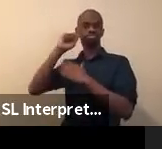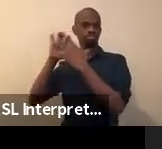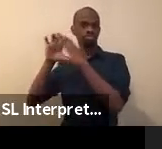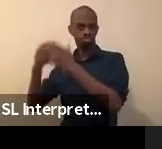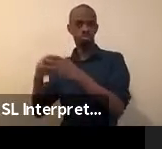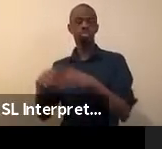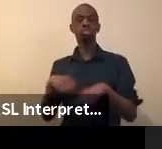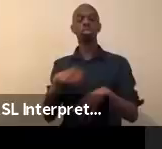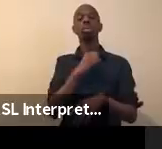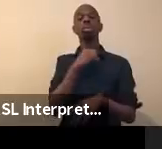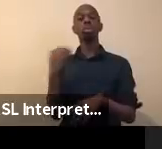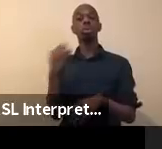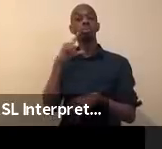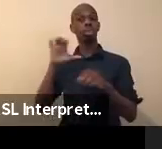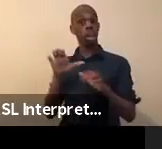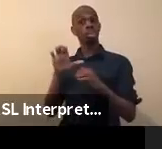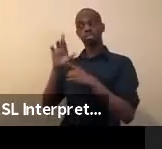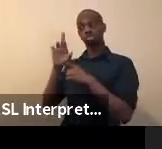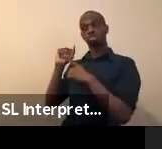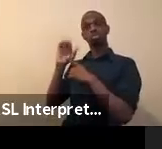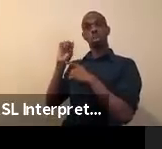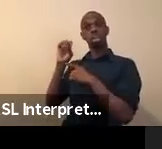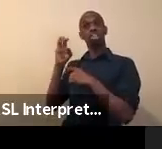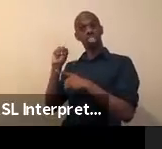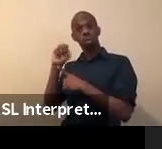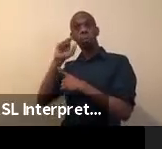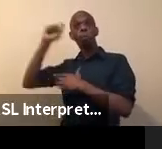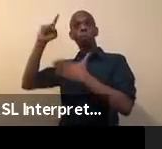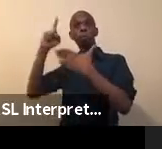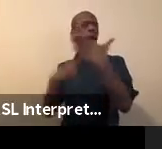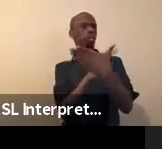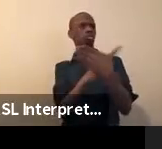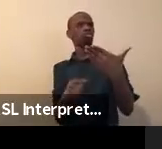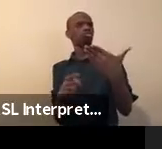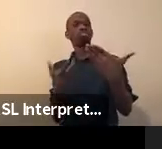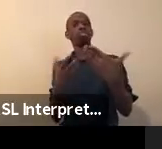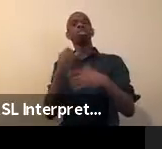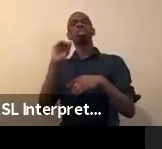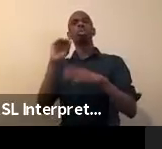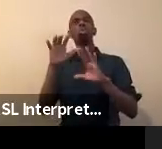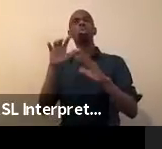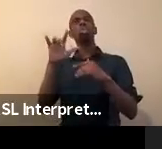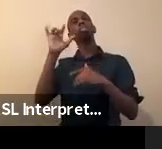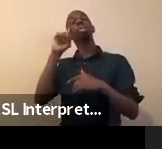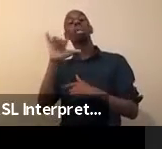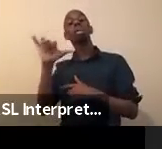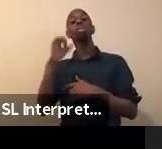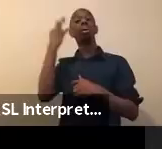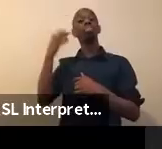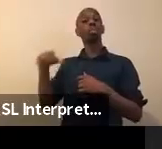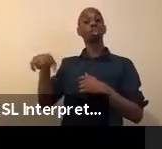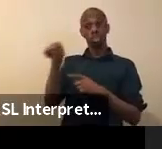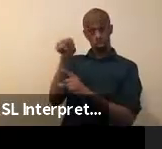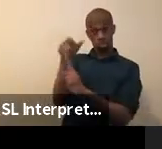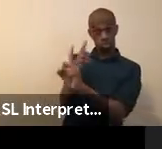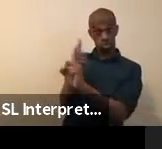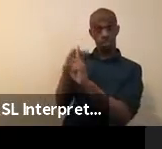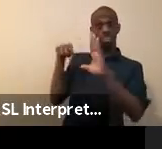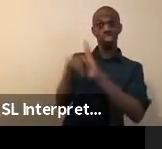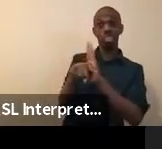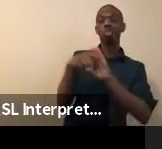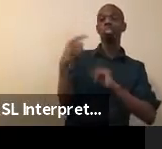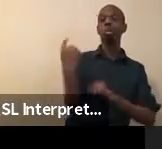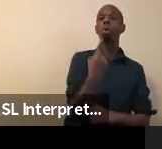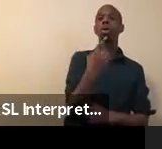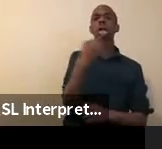se. But it means, for example, if you killed somebody, right? And if you get charged with manslaughter or murder